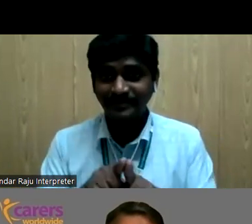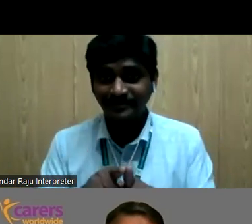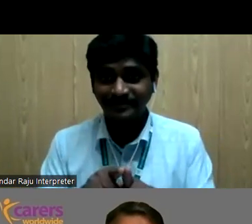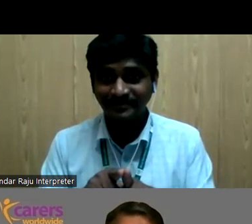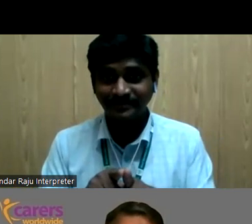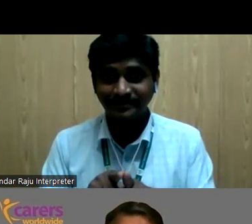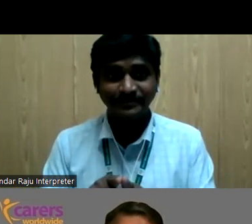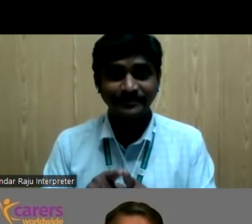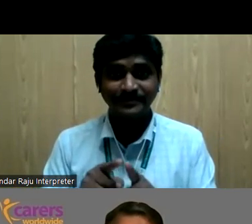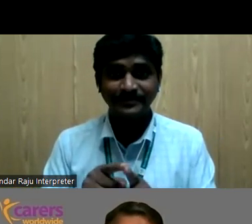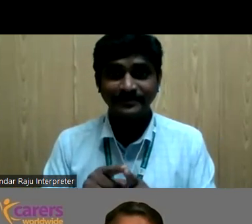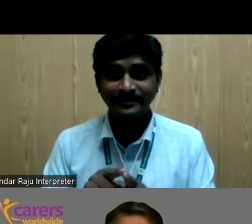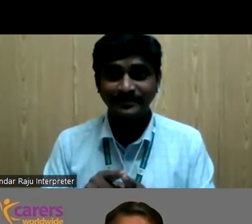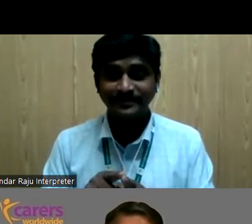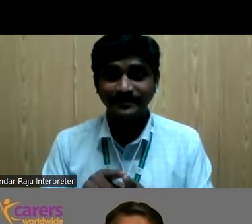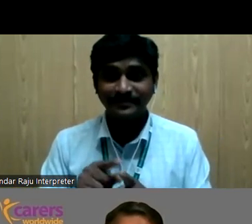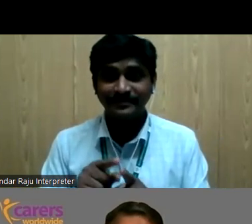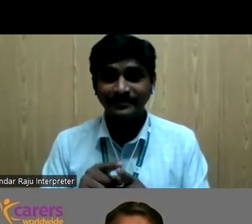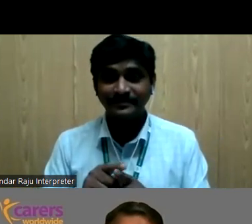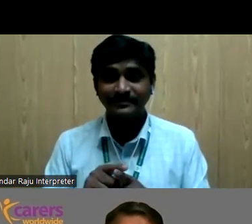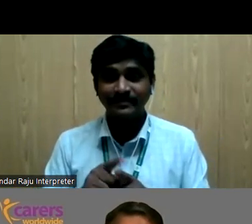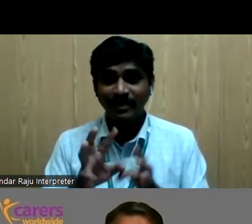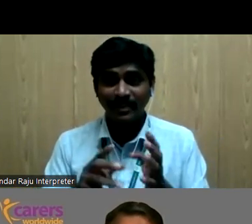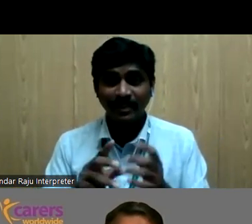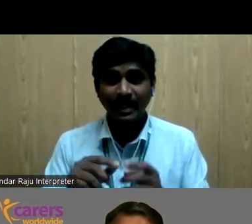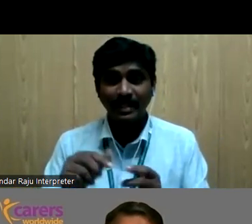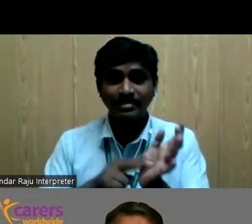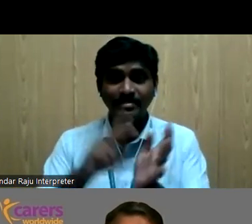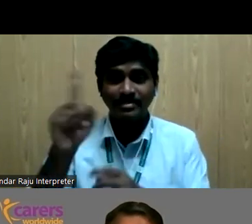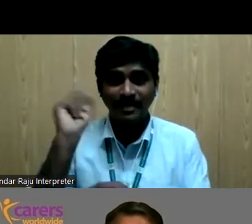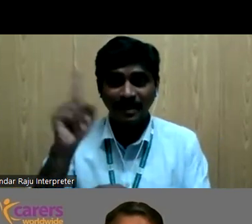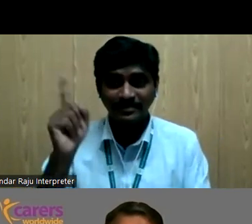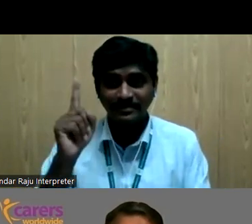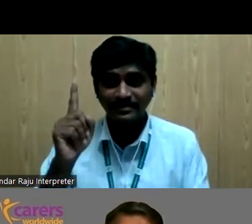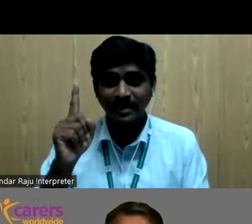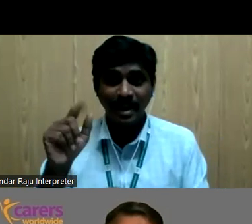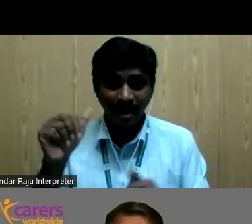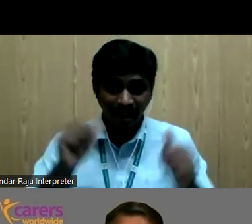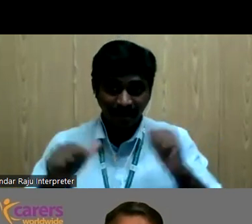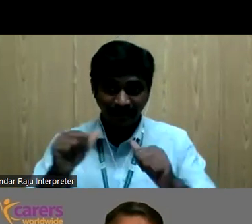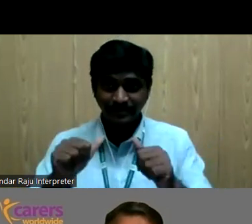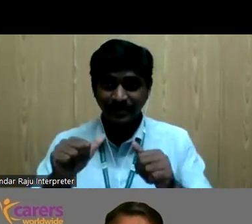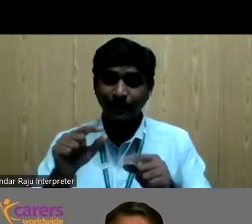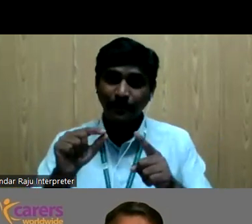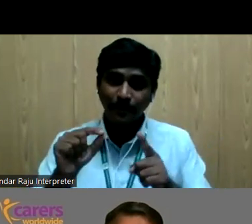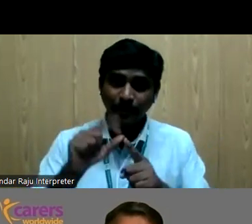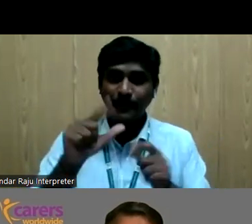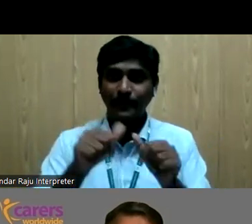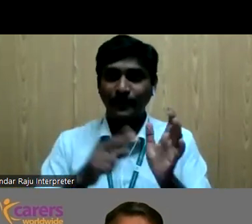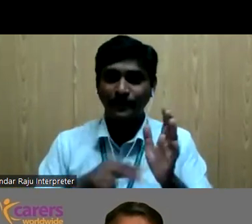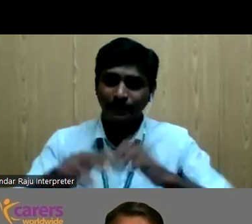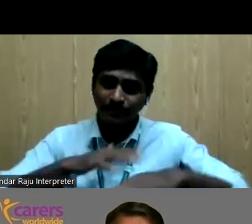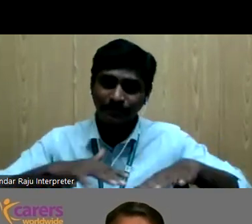scheme for implementation of Person with Disability Act, it is a national action plan support for vocational and skilling of the PWDs. So we will support